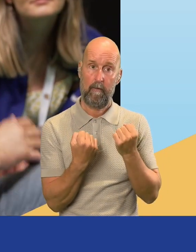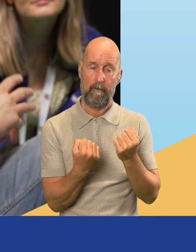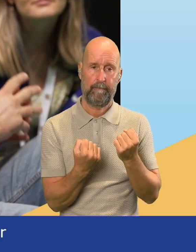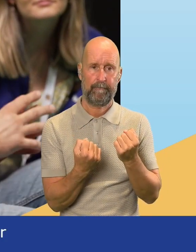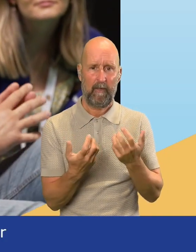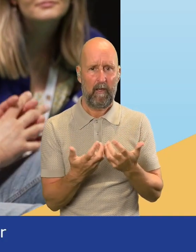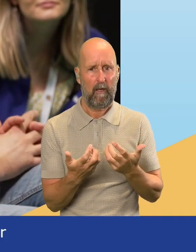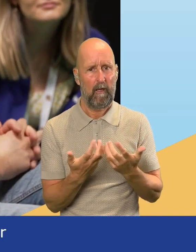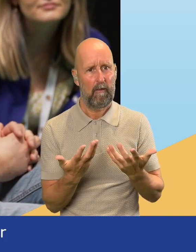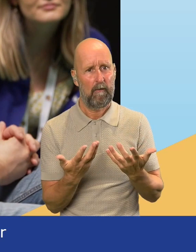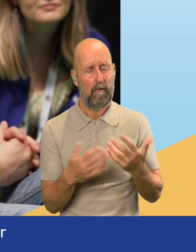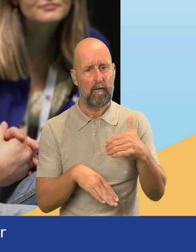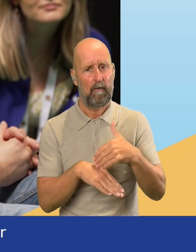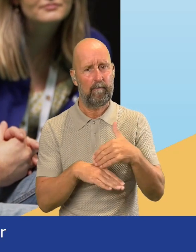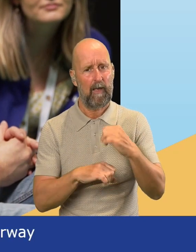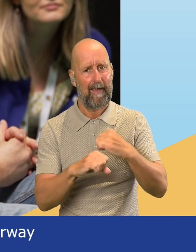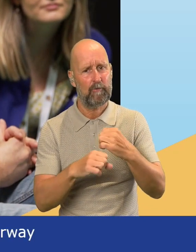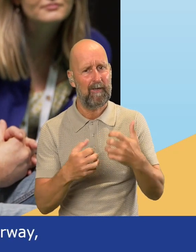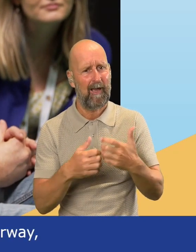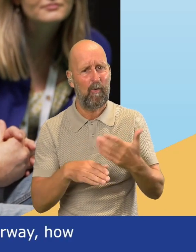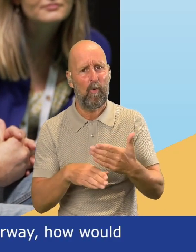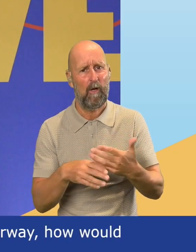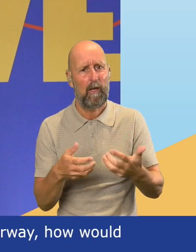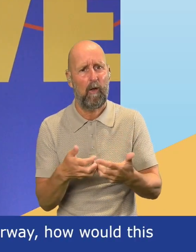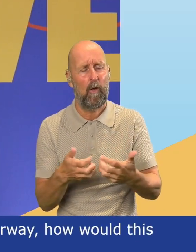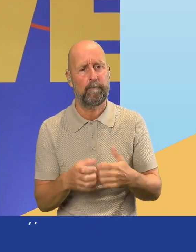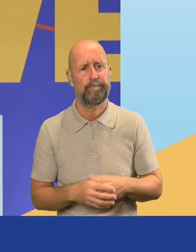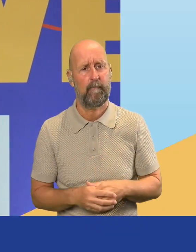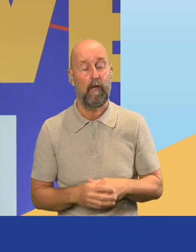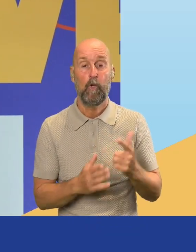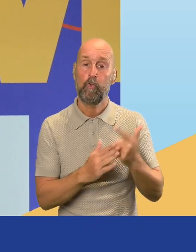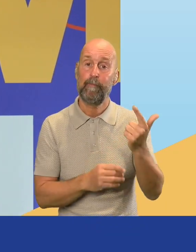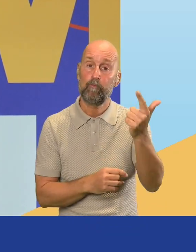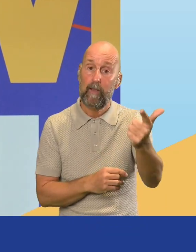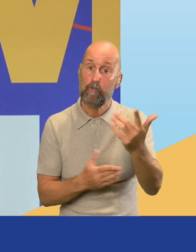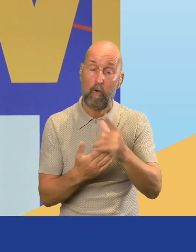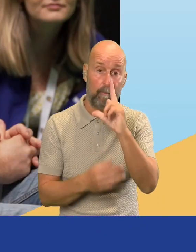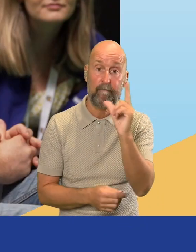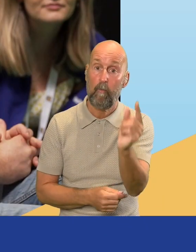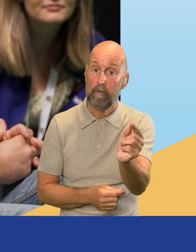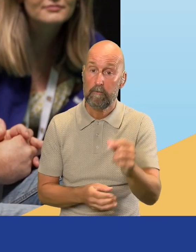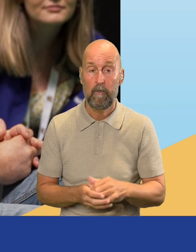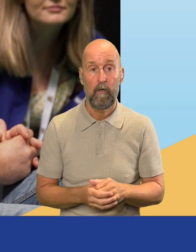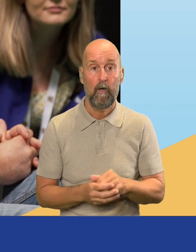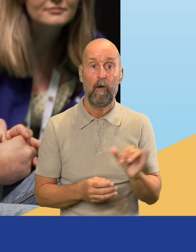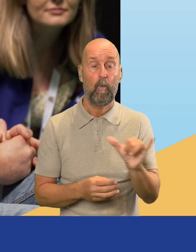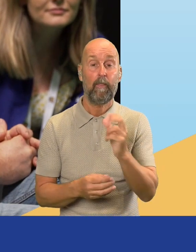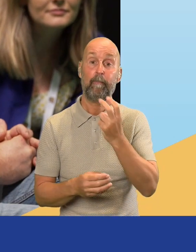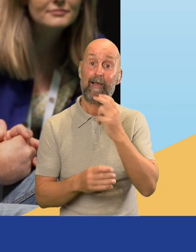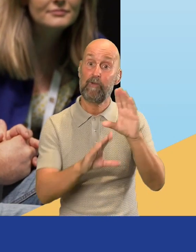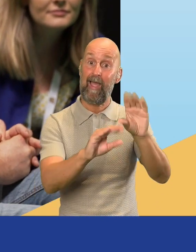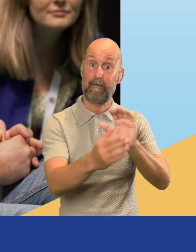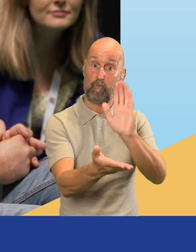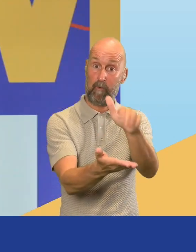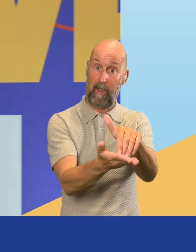How would it affect the engine and how would it work? In terms of the range or the performance? Well, what would be left in the battery at the end of